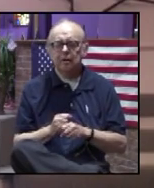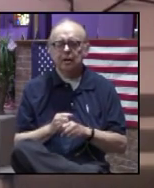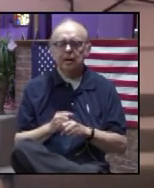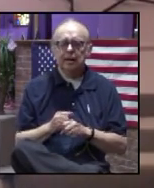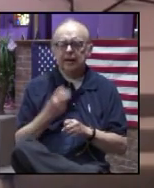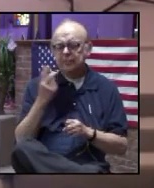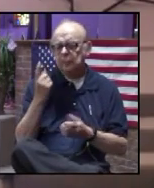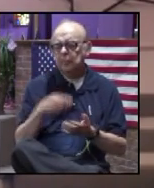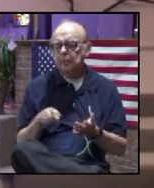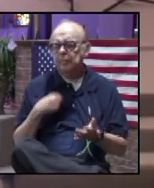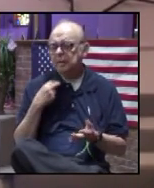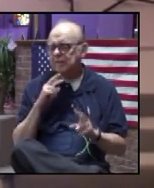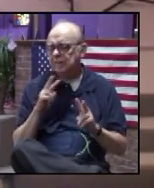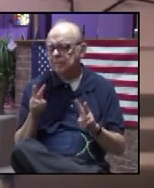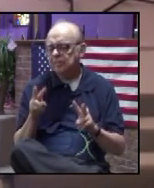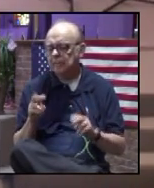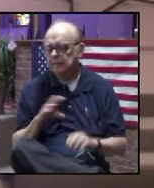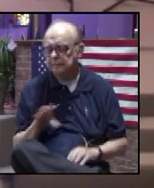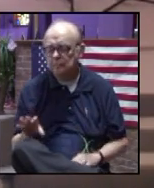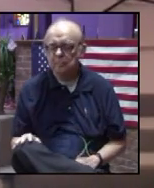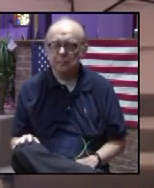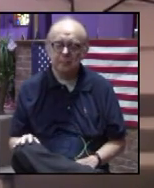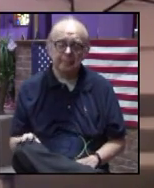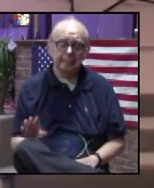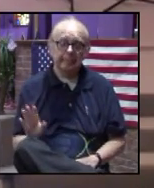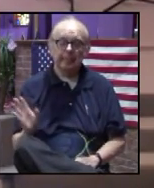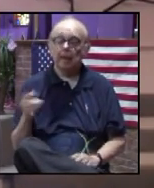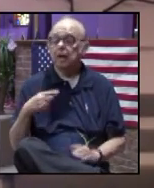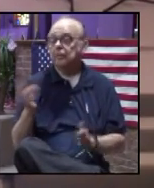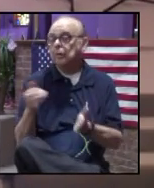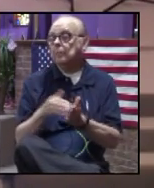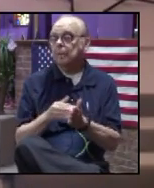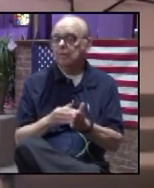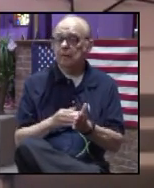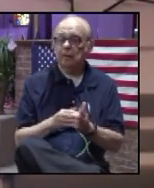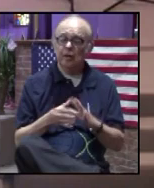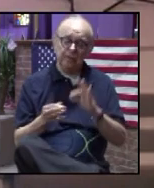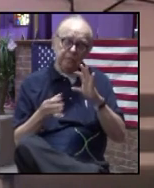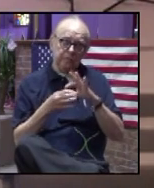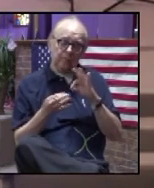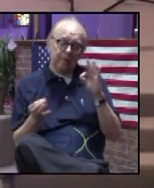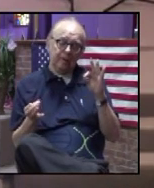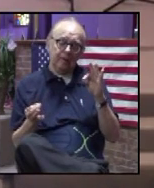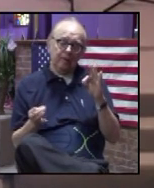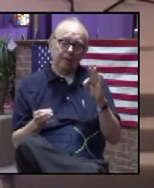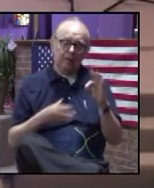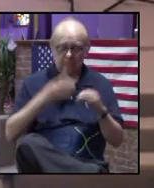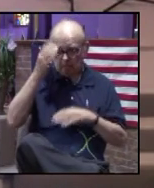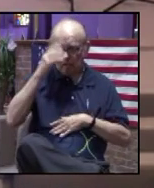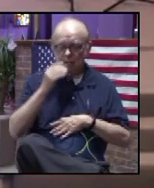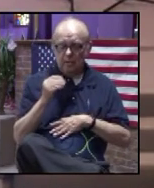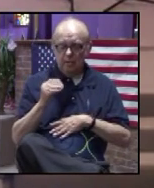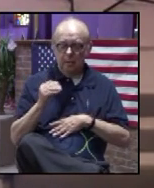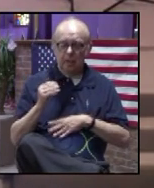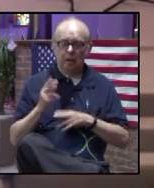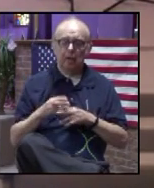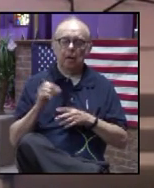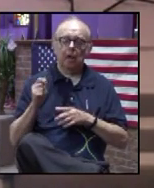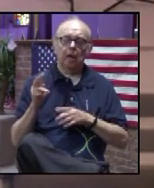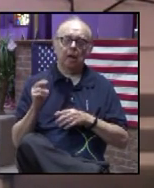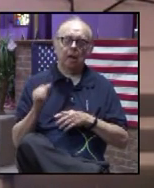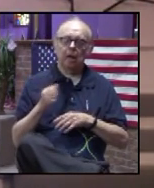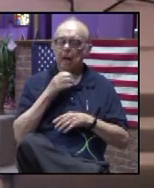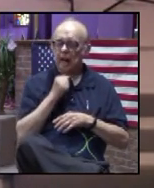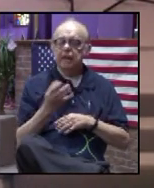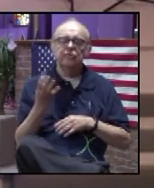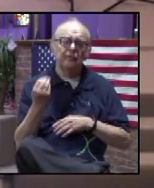we've been looking at. So let's go back. The storyline. A young boy by the name of John Smith, who was